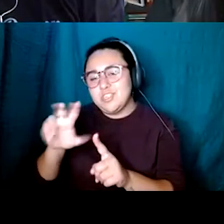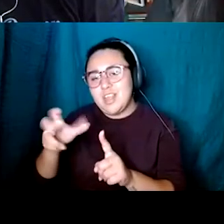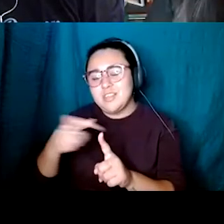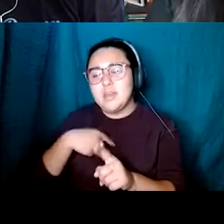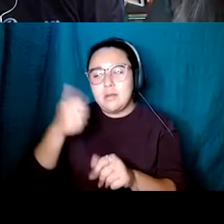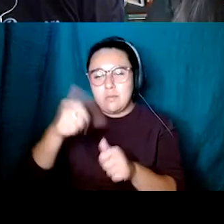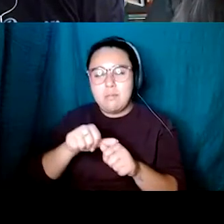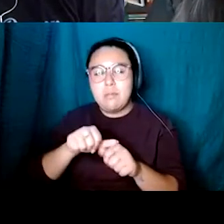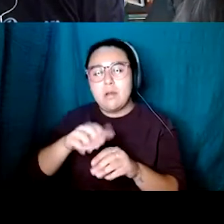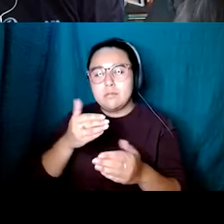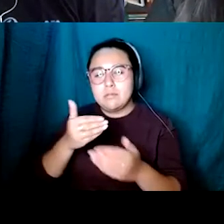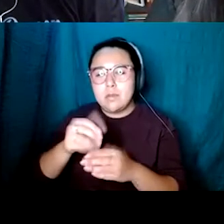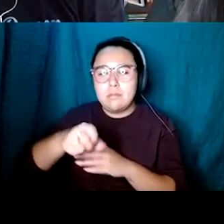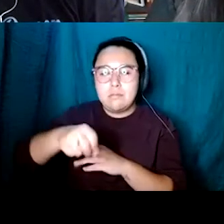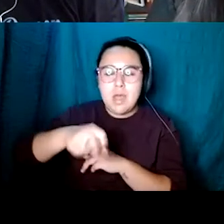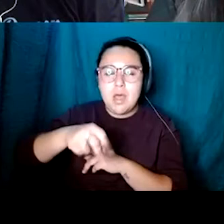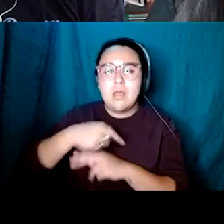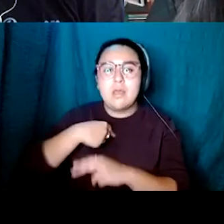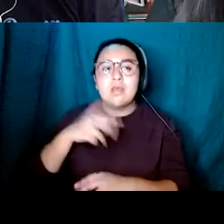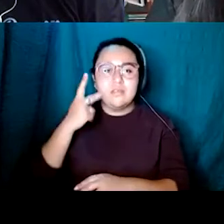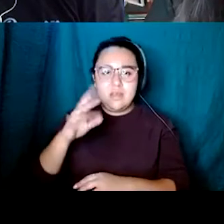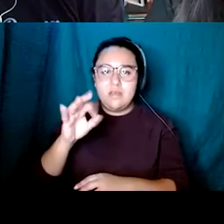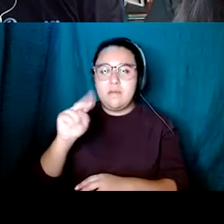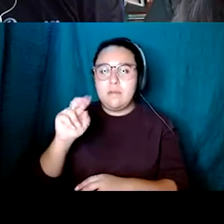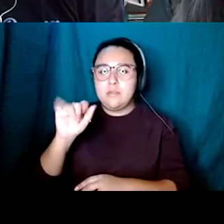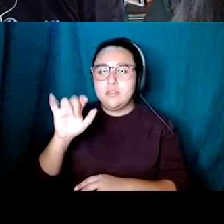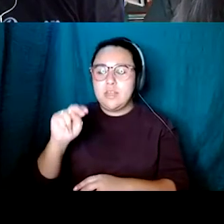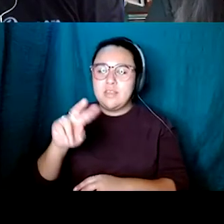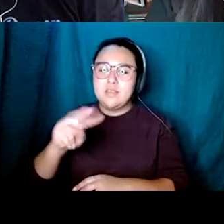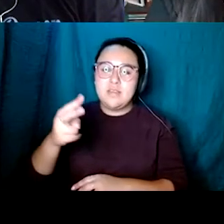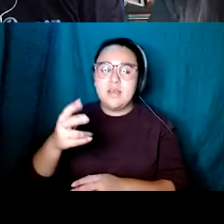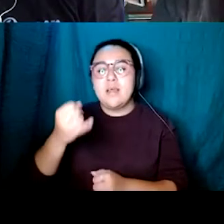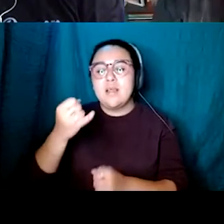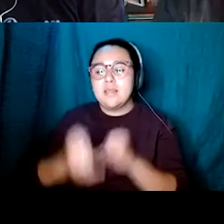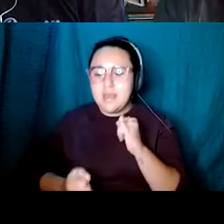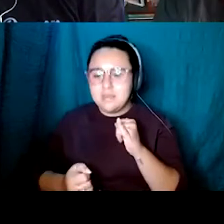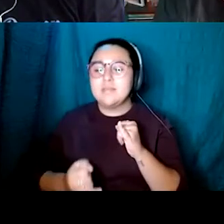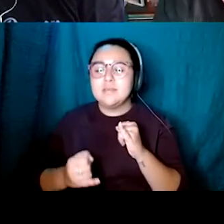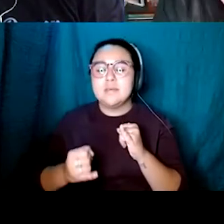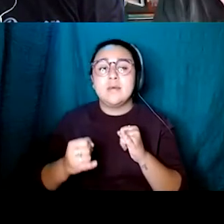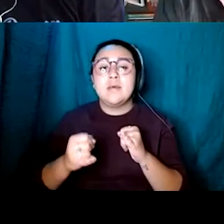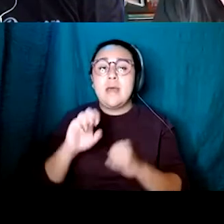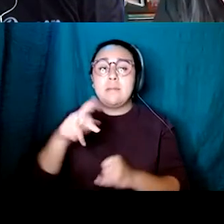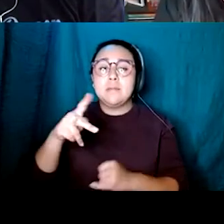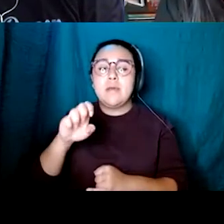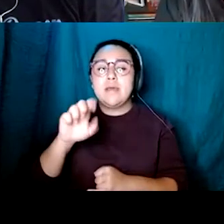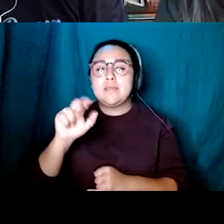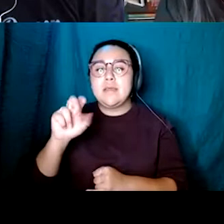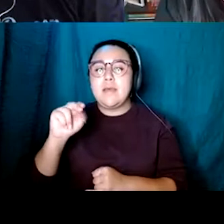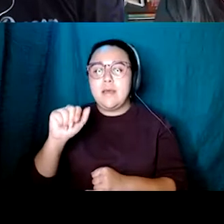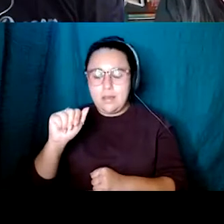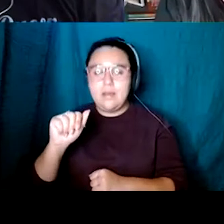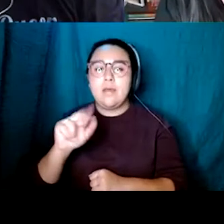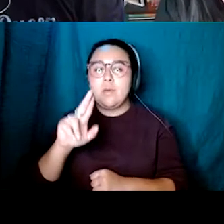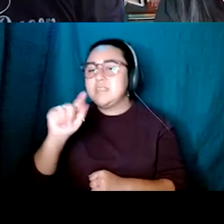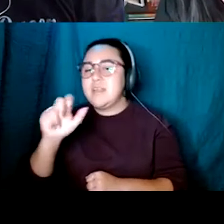when I was flipping channels and stumbled on the Funimation channel playing the second to last episode of Utena. As fragmented as it was, having missed the 37